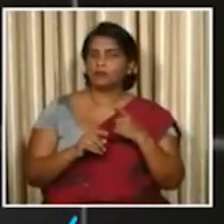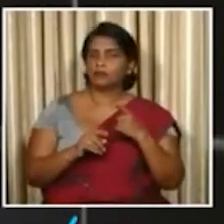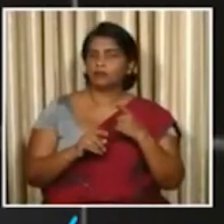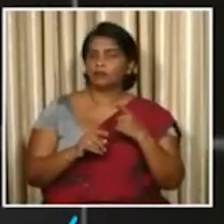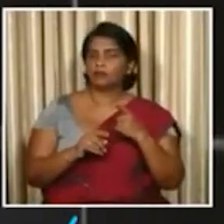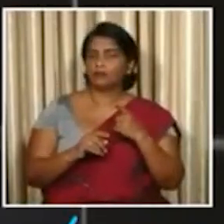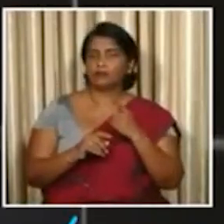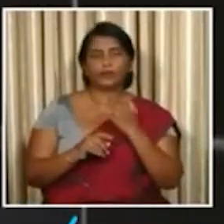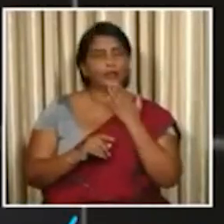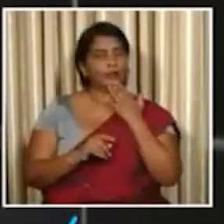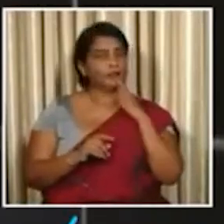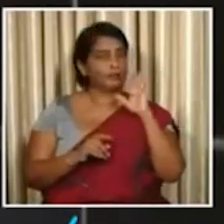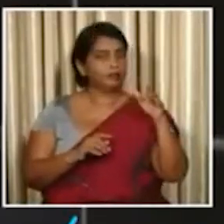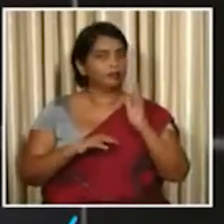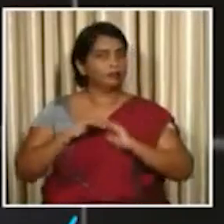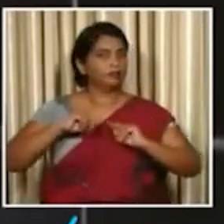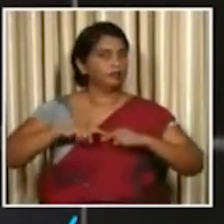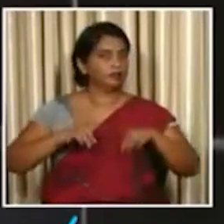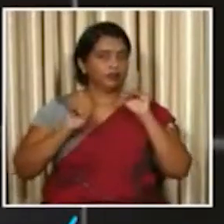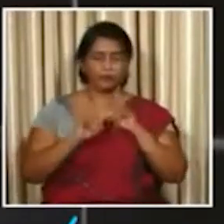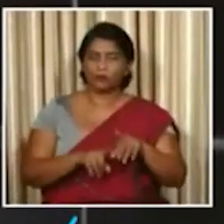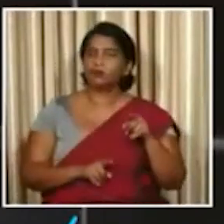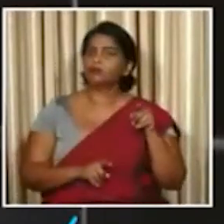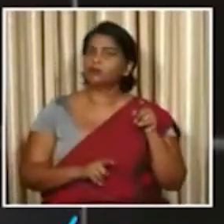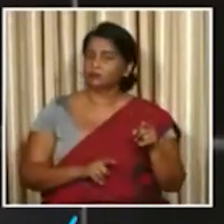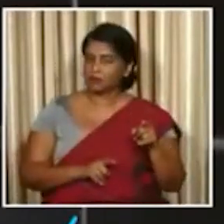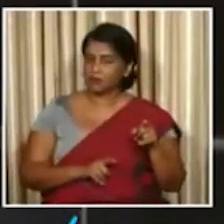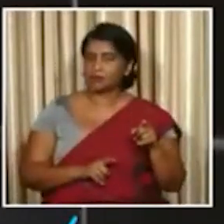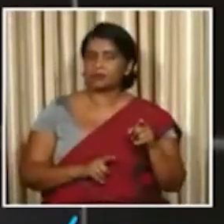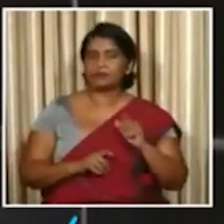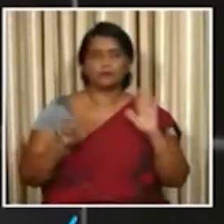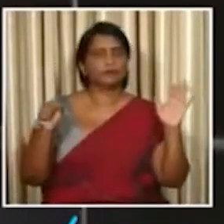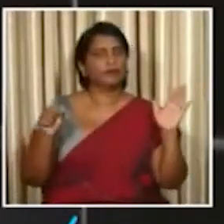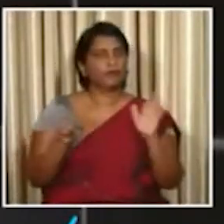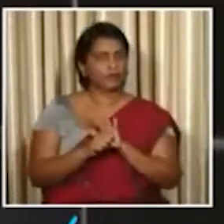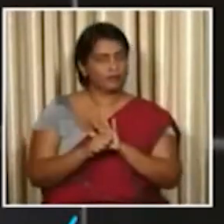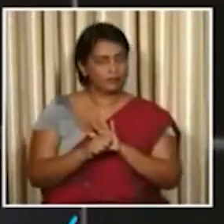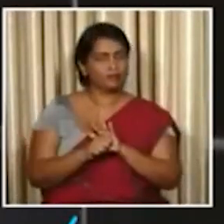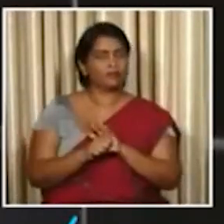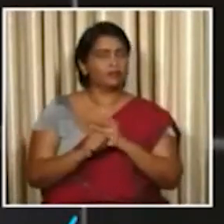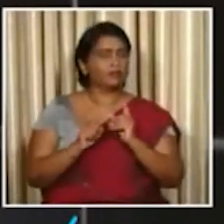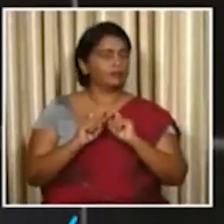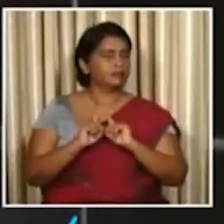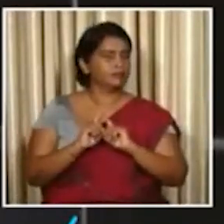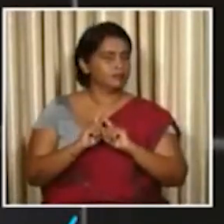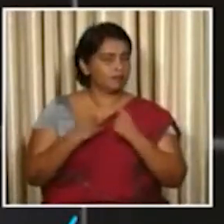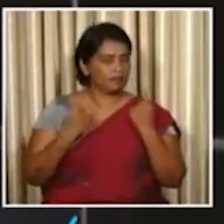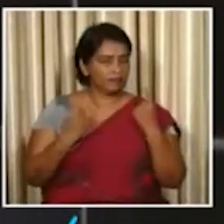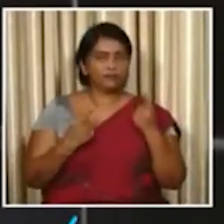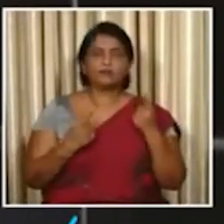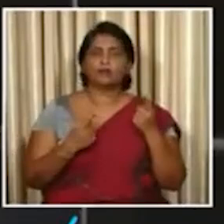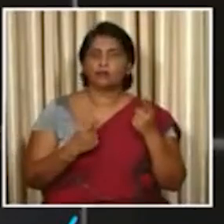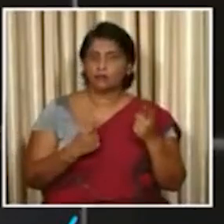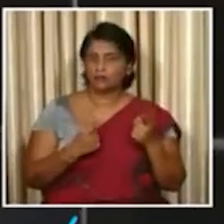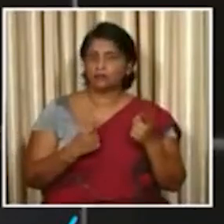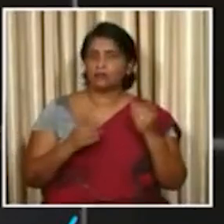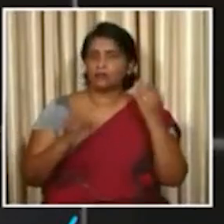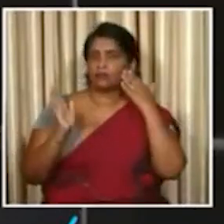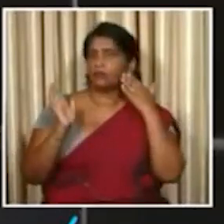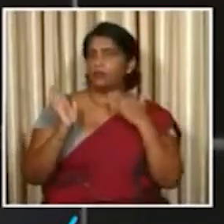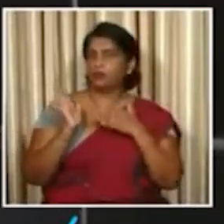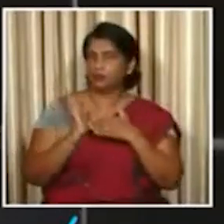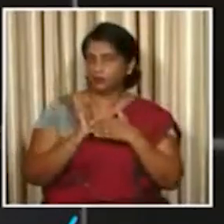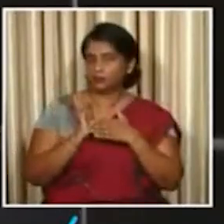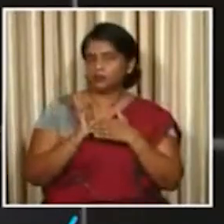hear a completely opposite message through the language of the US-empowered barrels of Israeli genocidal